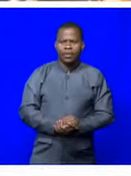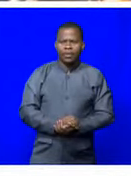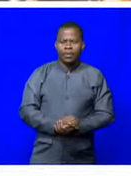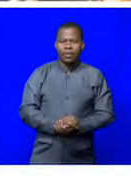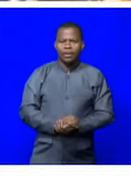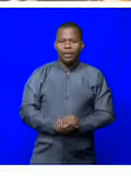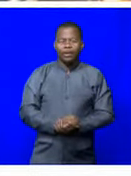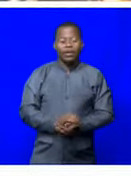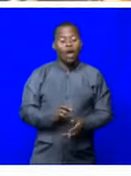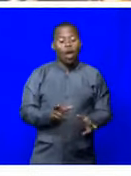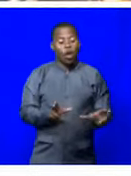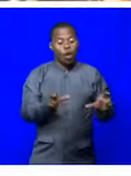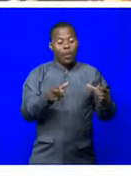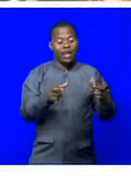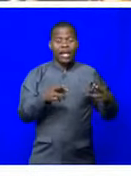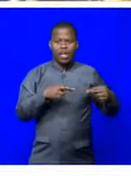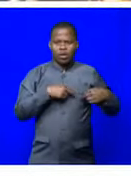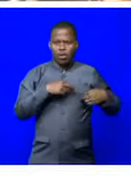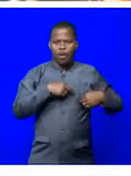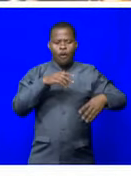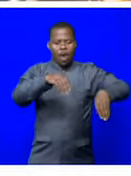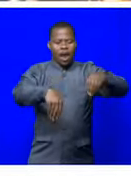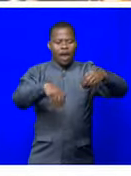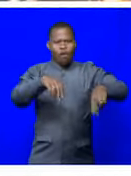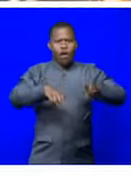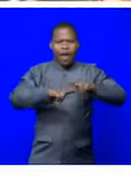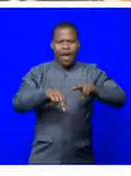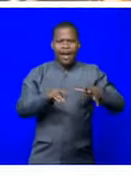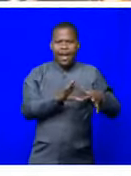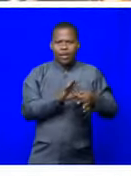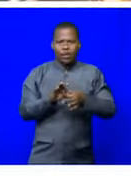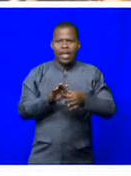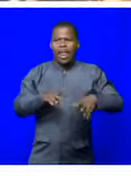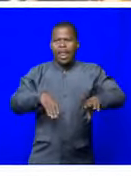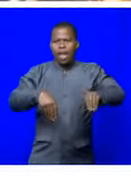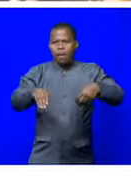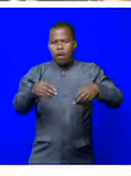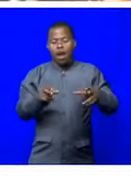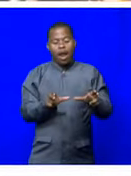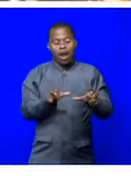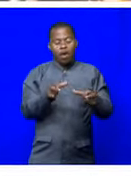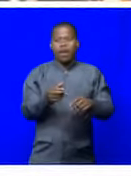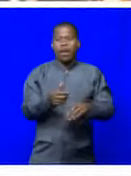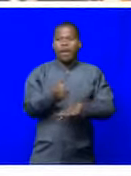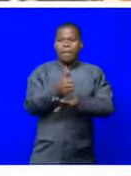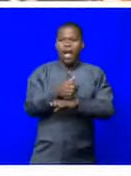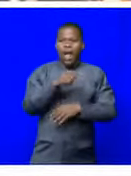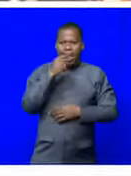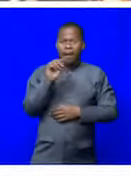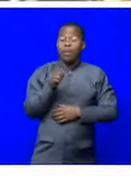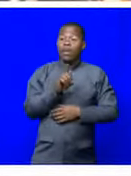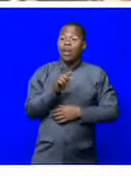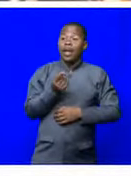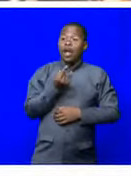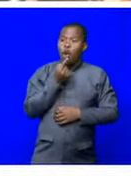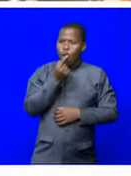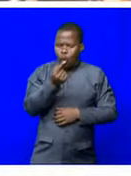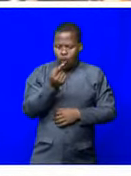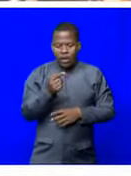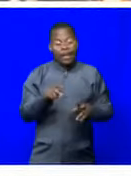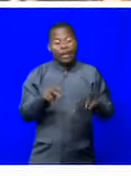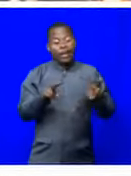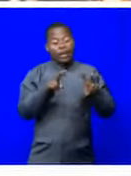kwelukhetho i-Ethics Committee enhlanganweni lengamele umdlalo webhola kuleli Siphosini Dlamini uthi